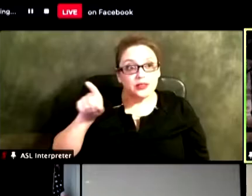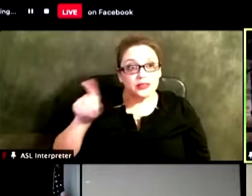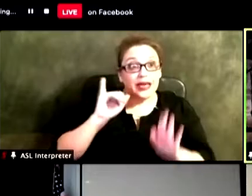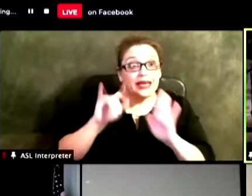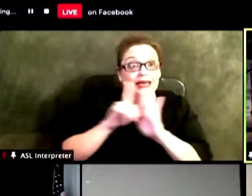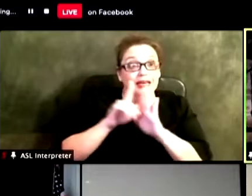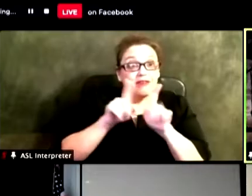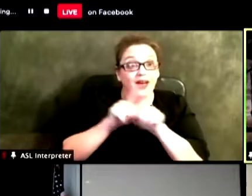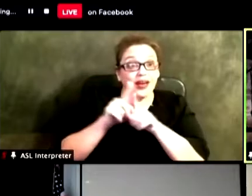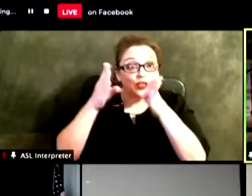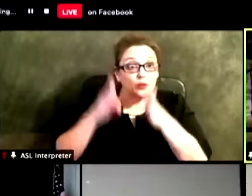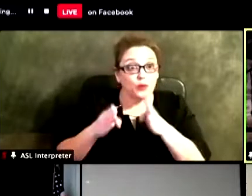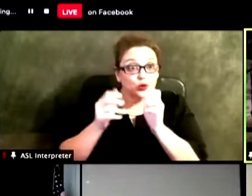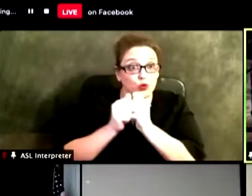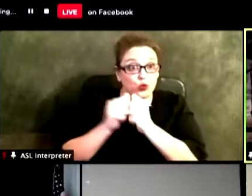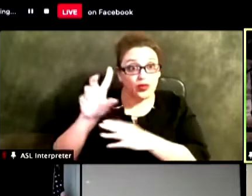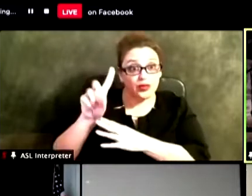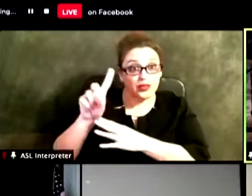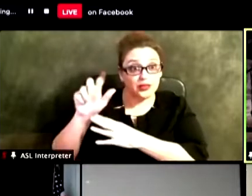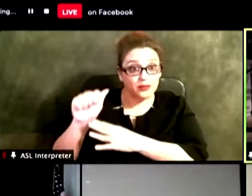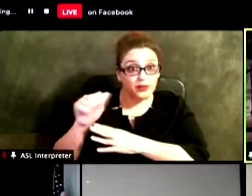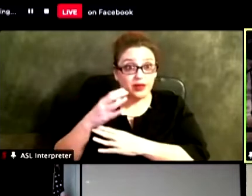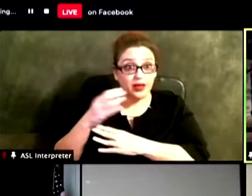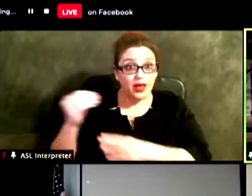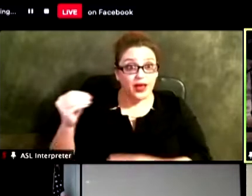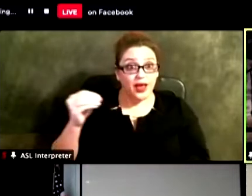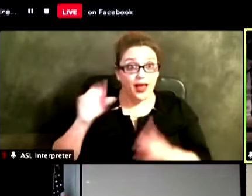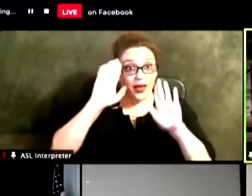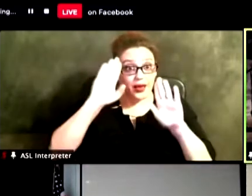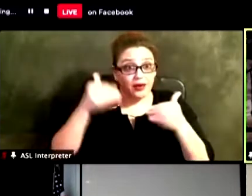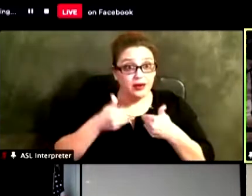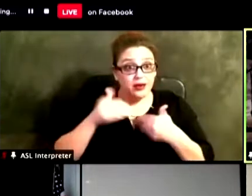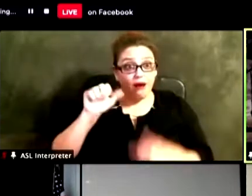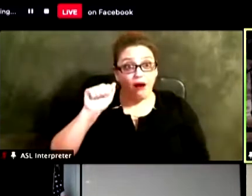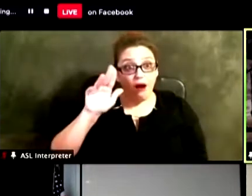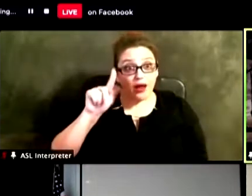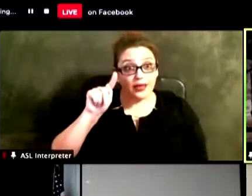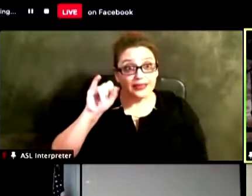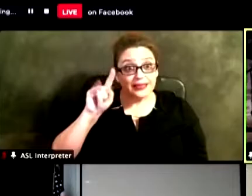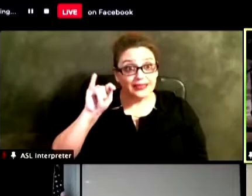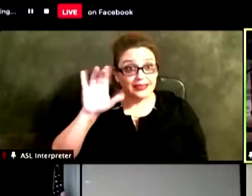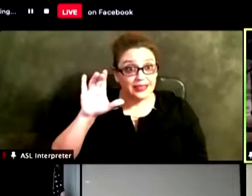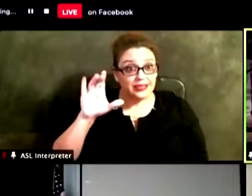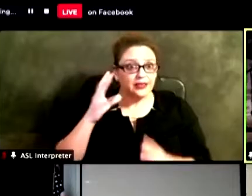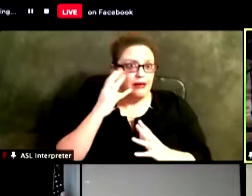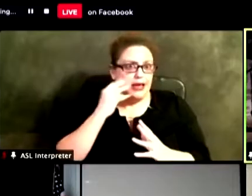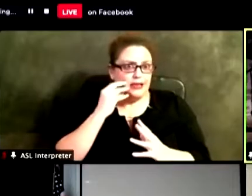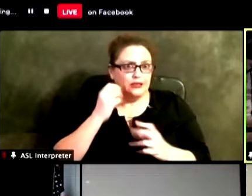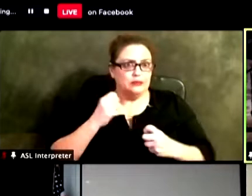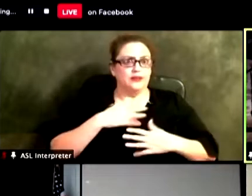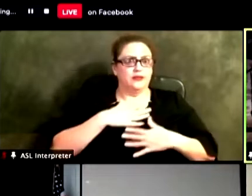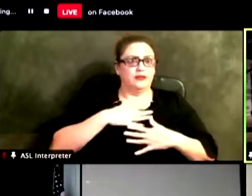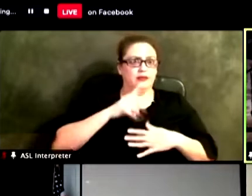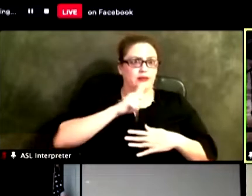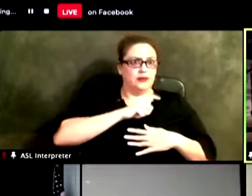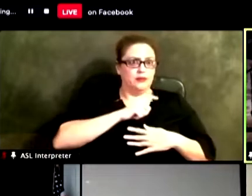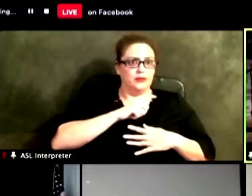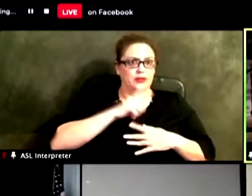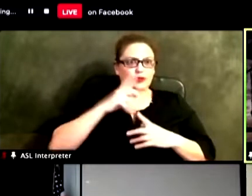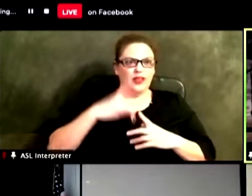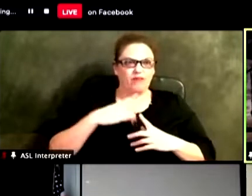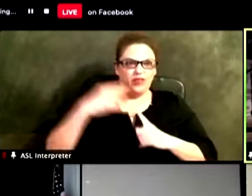is disabled and autistic and experienced police intimidation. What is the city and the department willing to do for